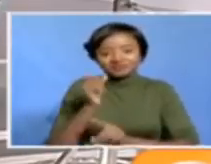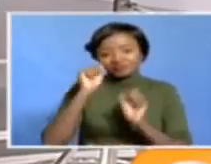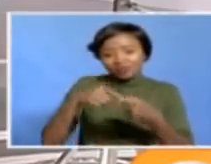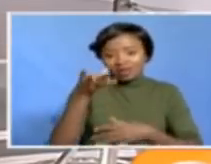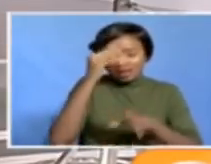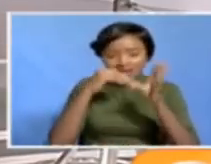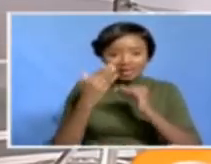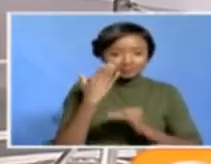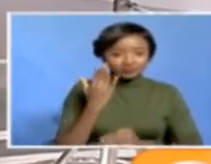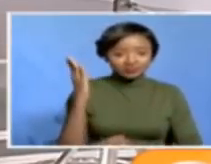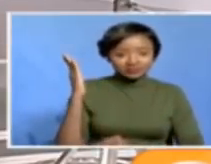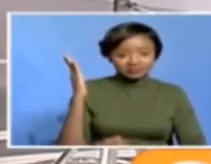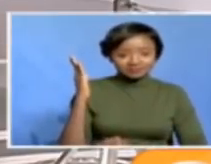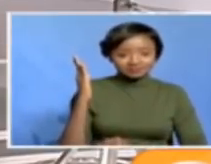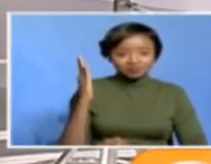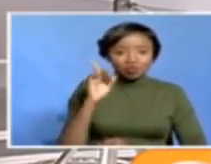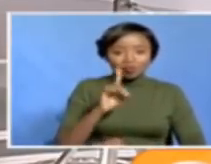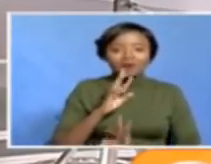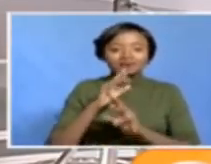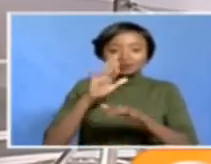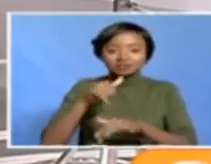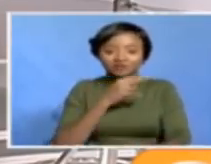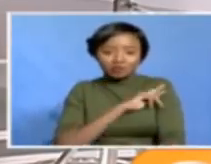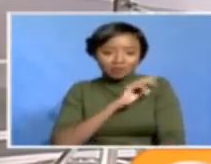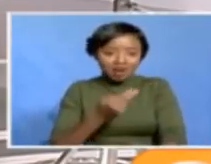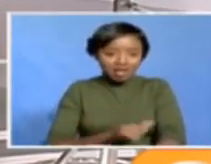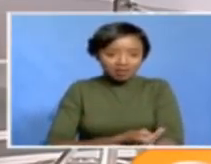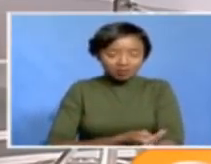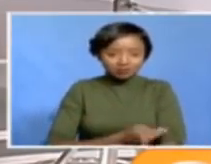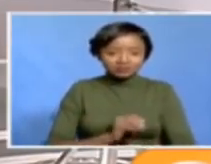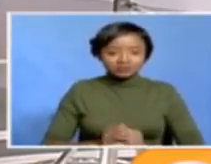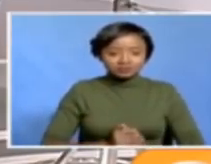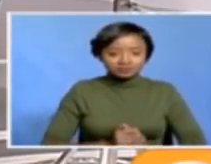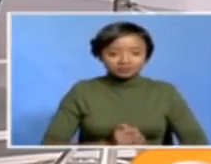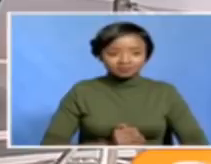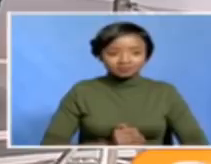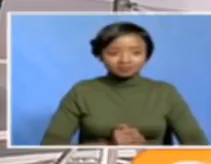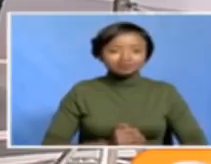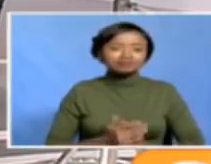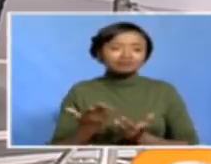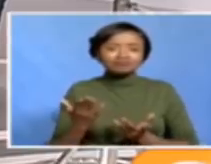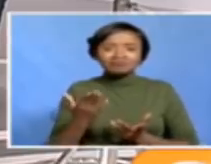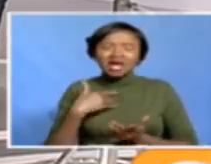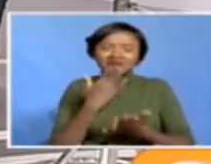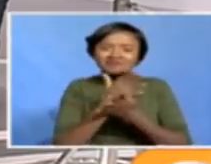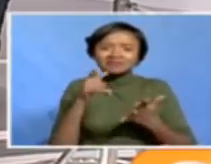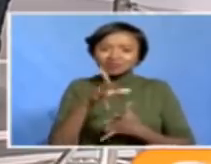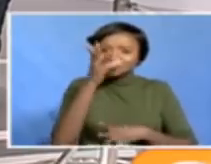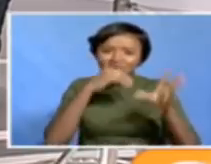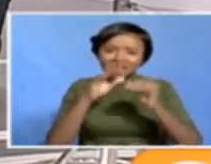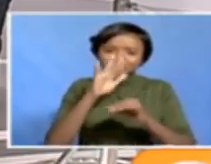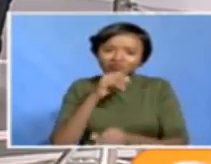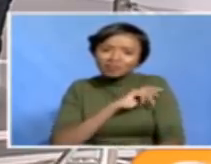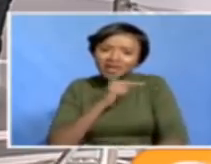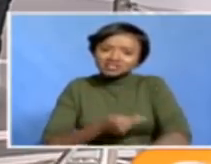Waihiga Mwaura is joining me live from Lagos in Nigeria. Let's find out. Waihiga, is there anything you can learn from where you